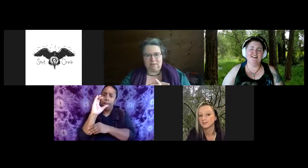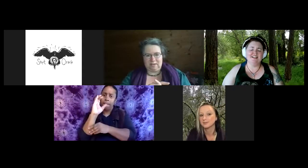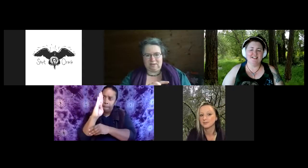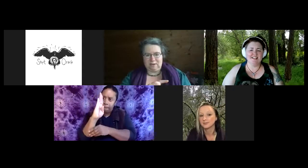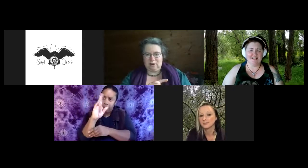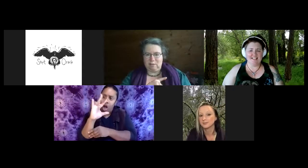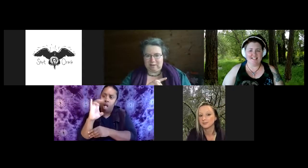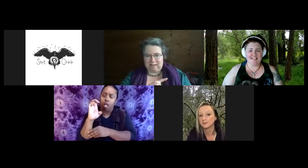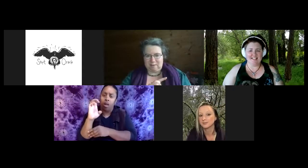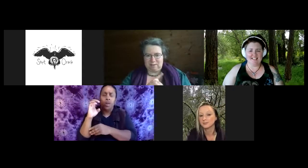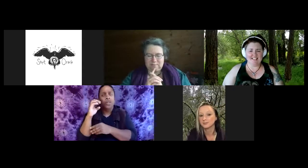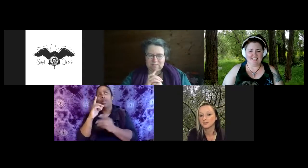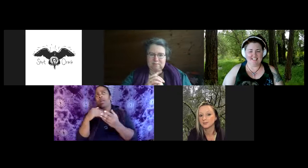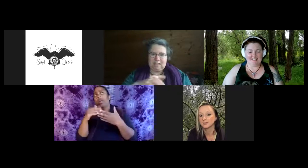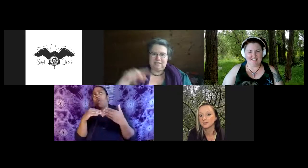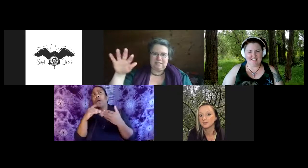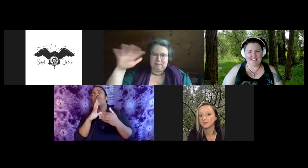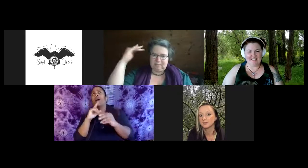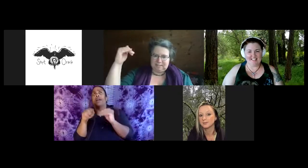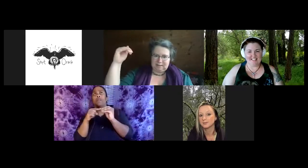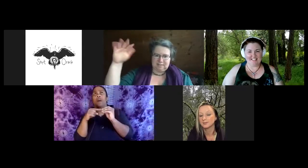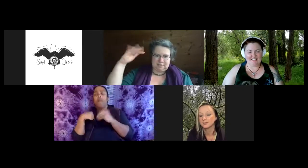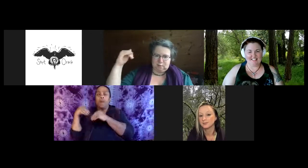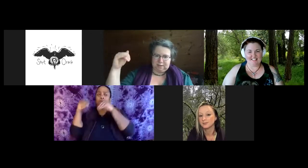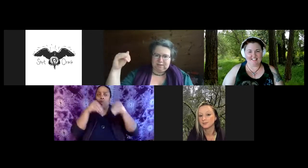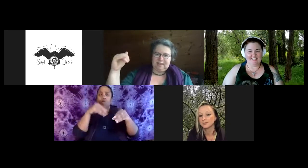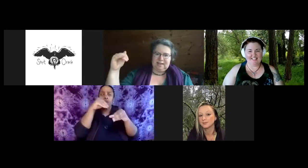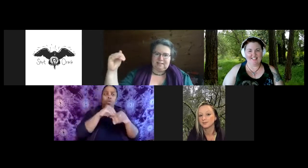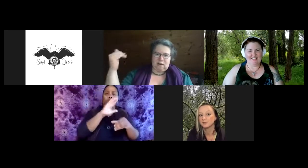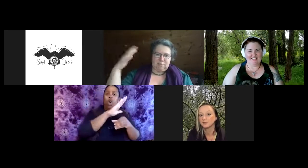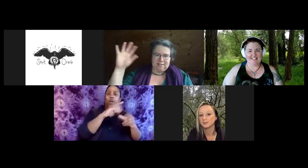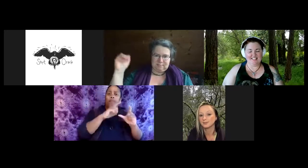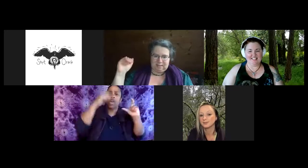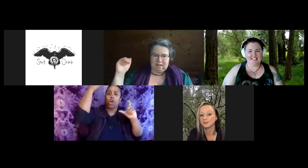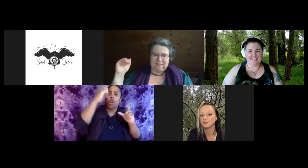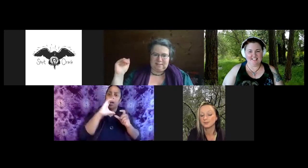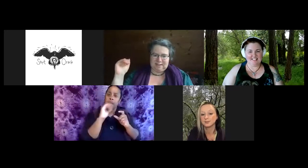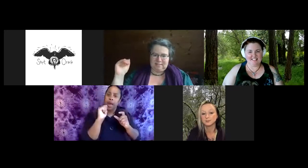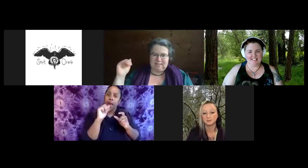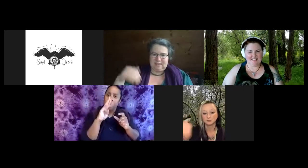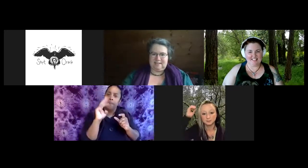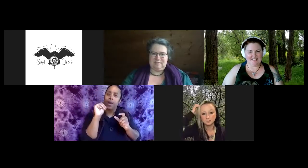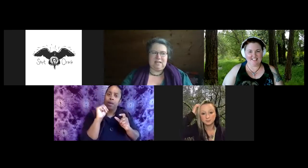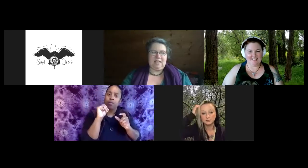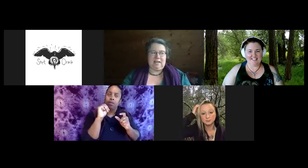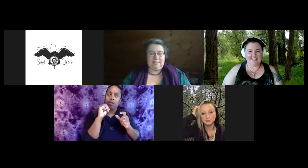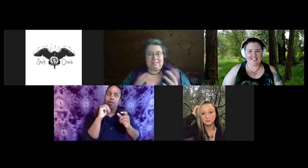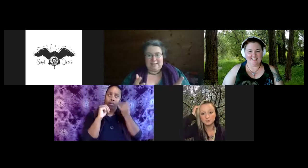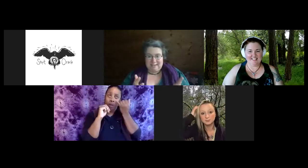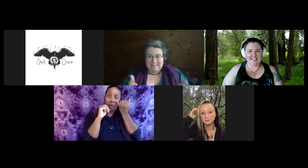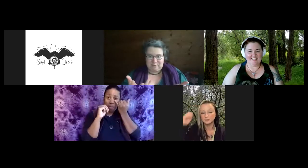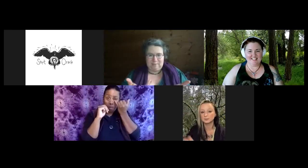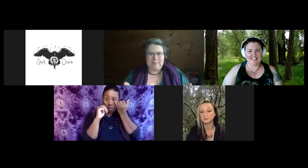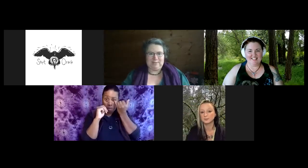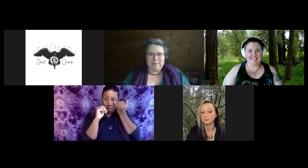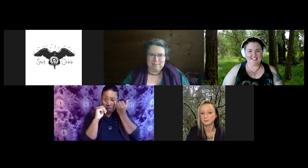moving over into her bigger cabin, and she's got a big upstairs that's open, and so I'll be in this big loft upstairs, and it's just this